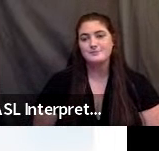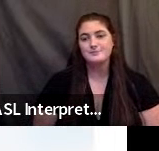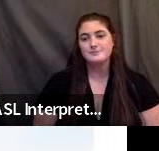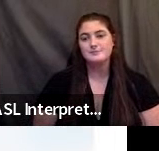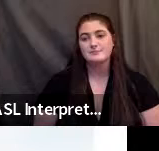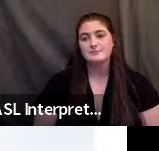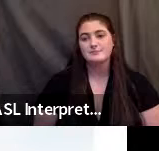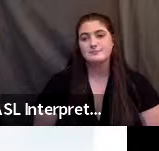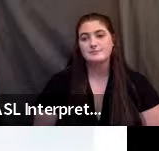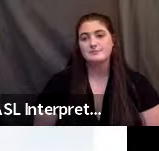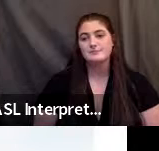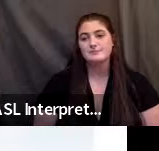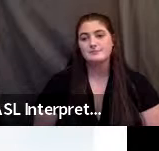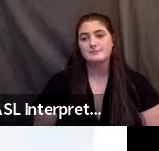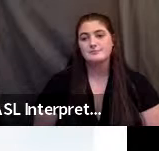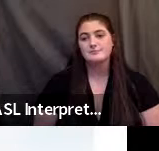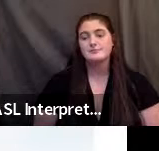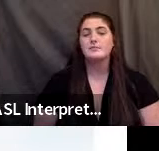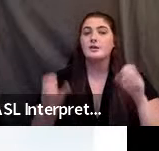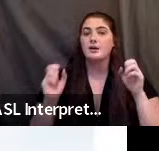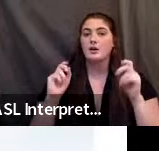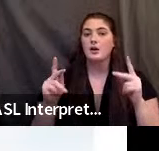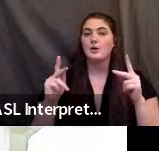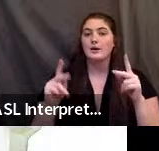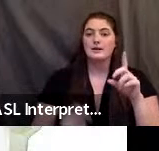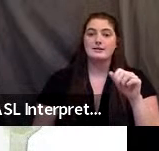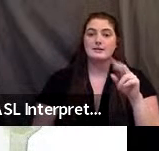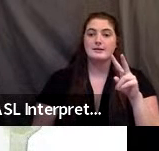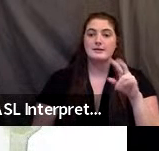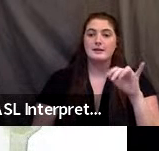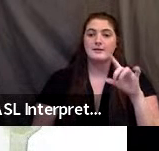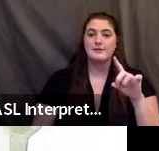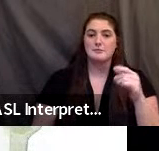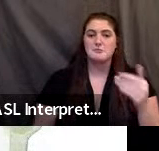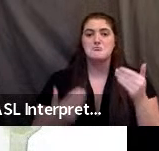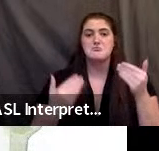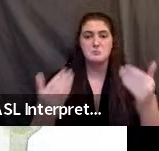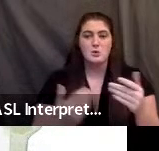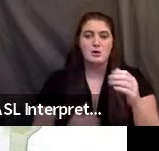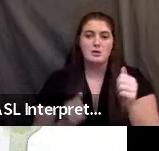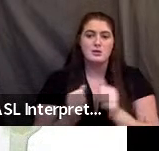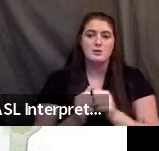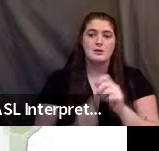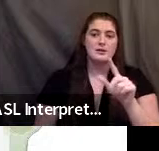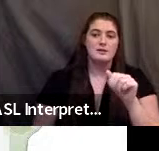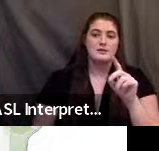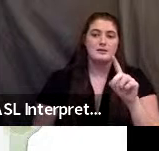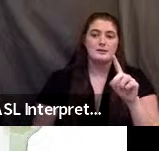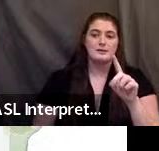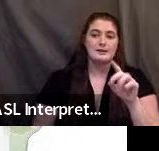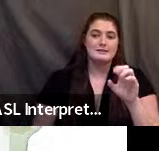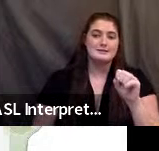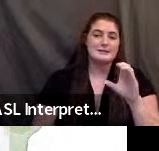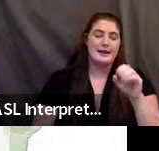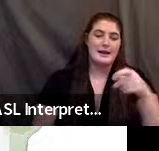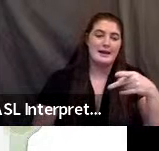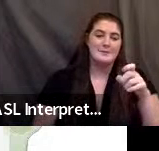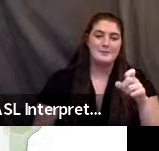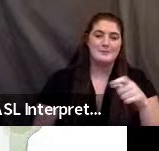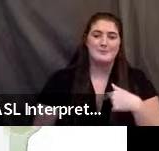Sure. Okay, David, we'll let you take landscape. This is actually really great. I love the landscape of this project and how it's developed.